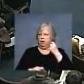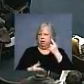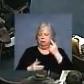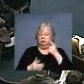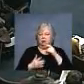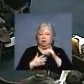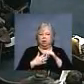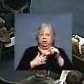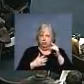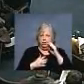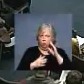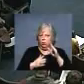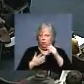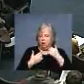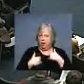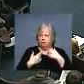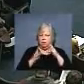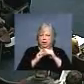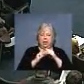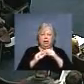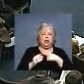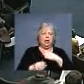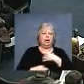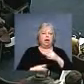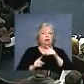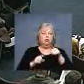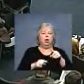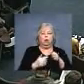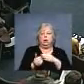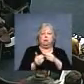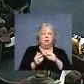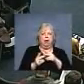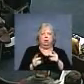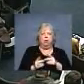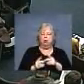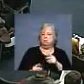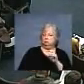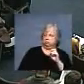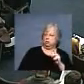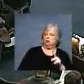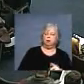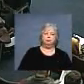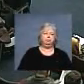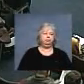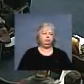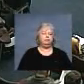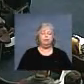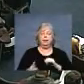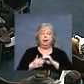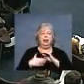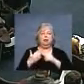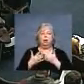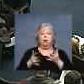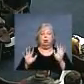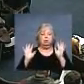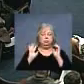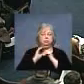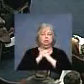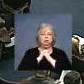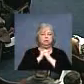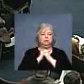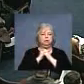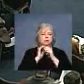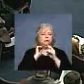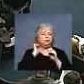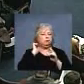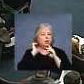that there will be a meeting, and I'd like to attend that wherever it may be. Okay. That's all I have. Well,